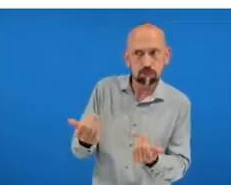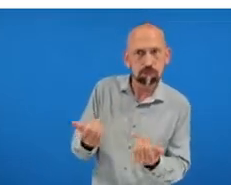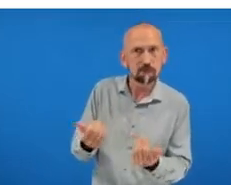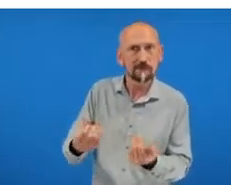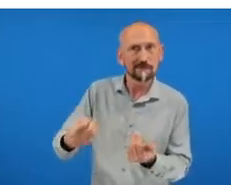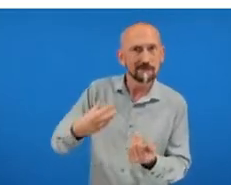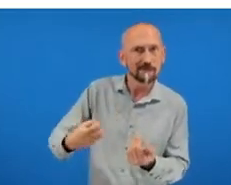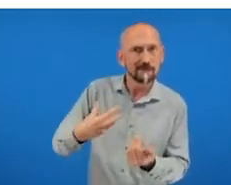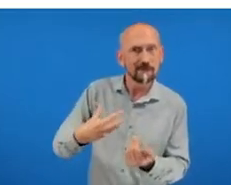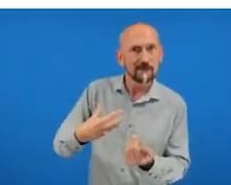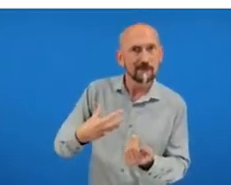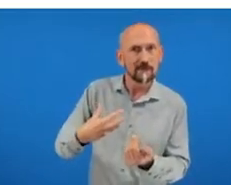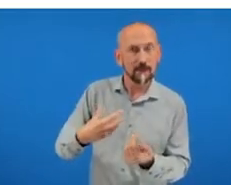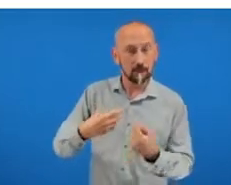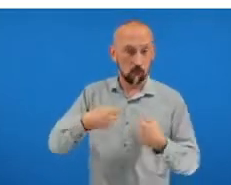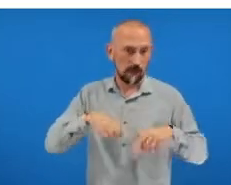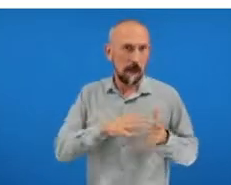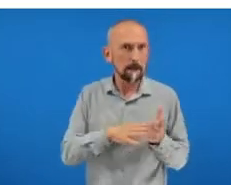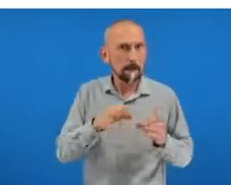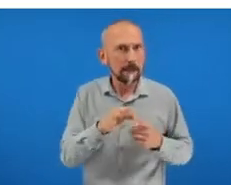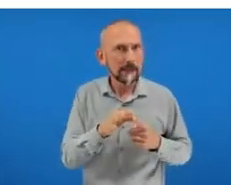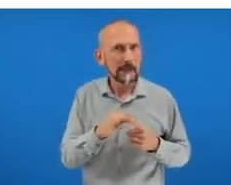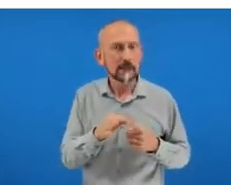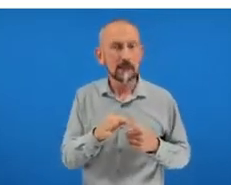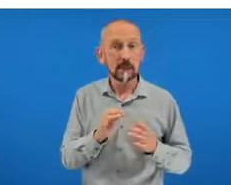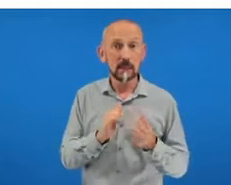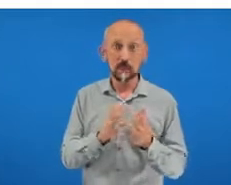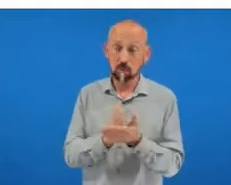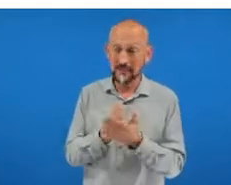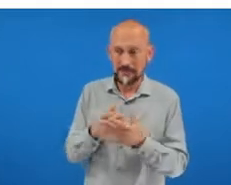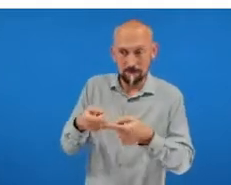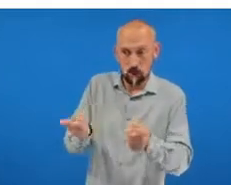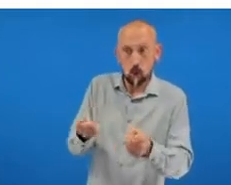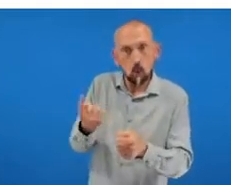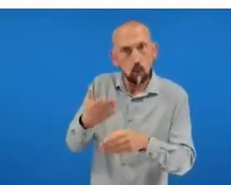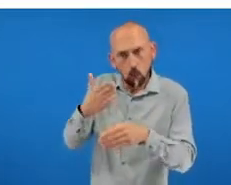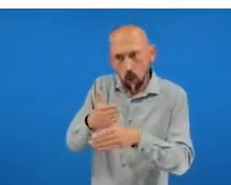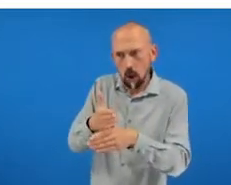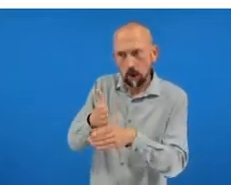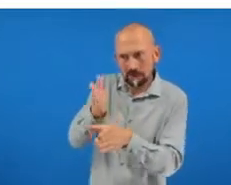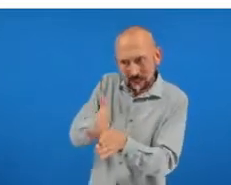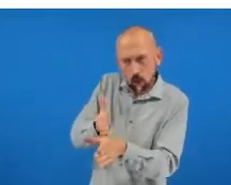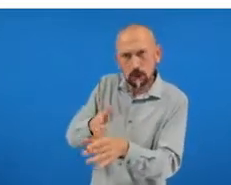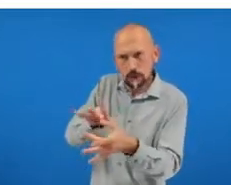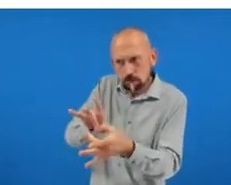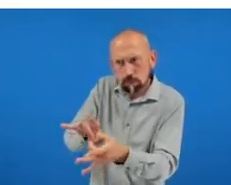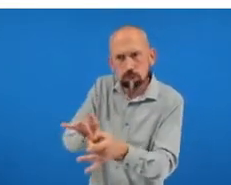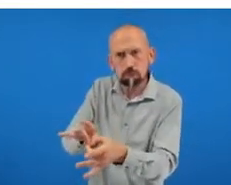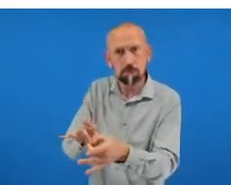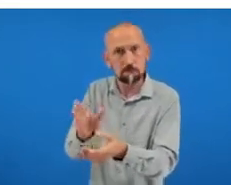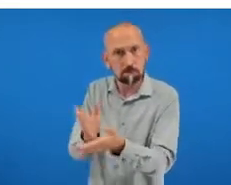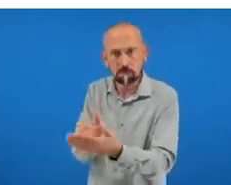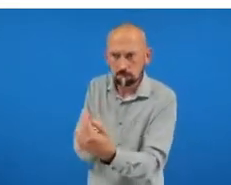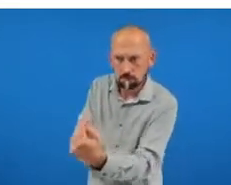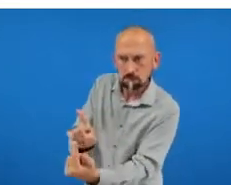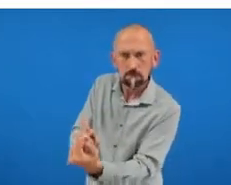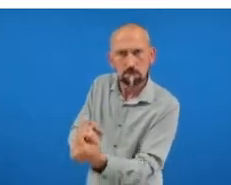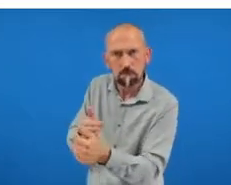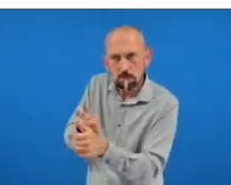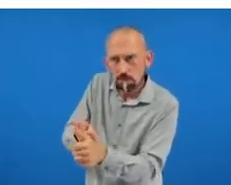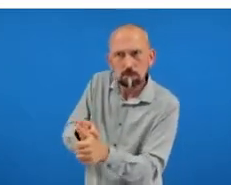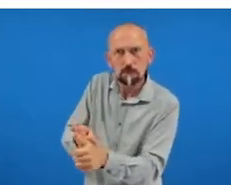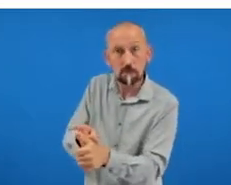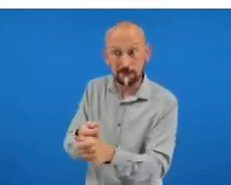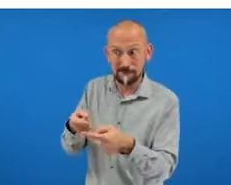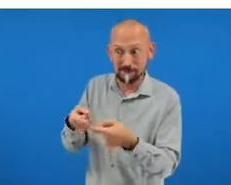and often it's people who are working on the front line, like in, you know, psychological practices, who are aware of that